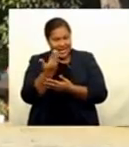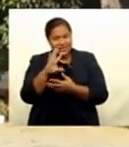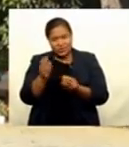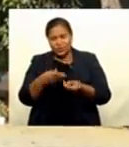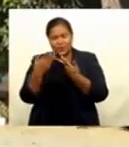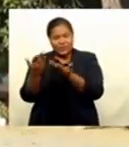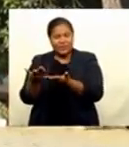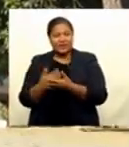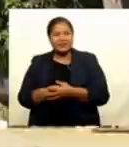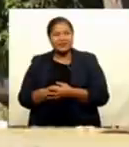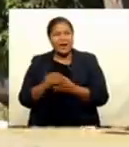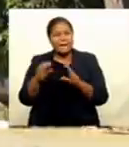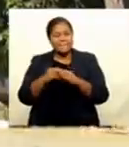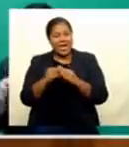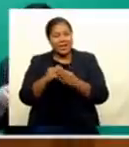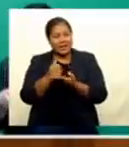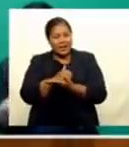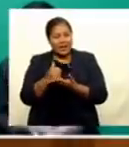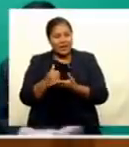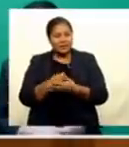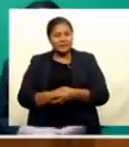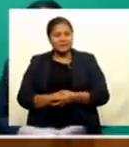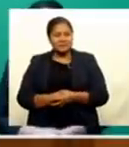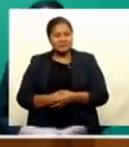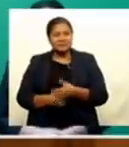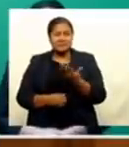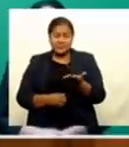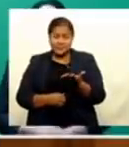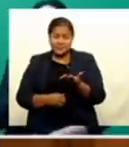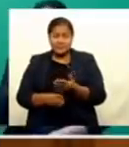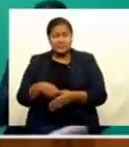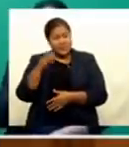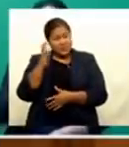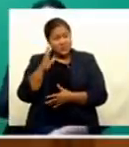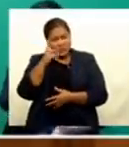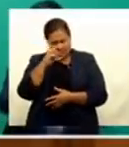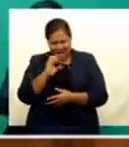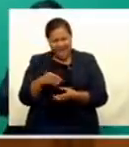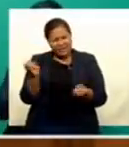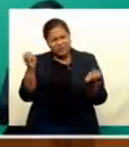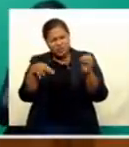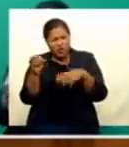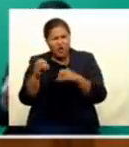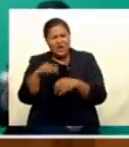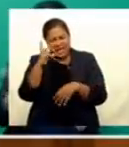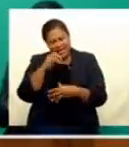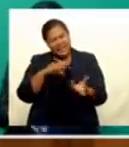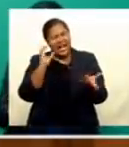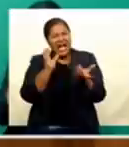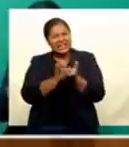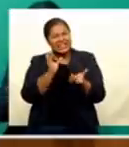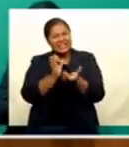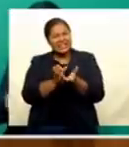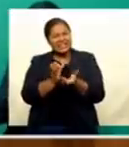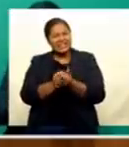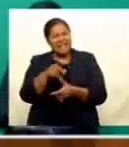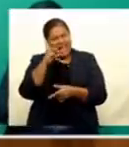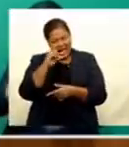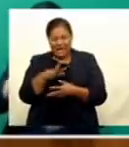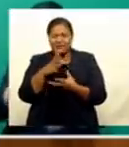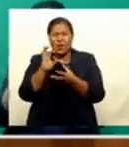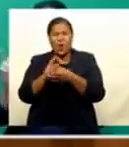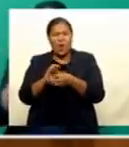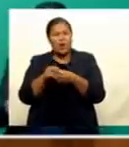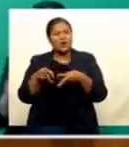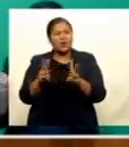Political Parties. You can have your Soli, you can have your Kachi, you can have your Solowaki